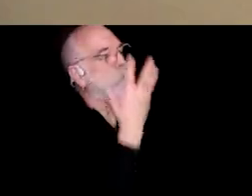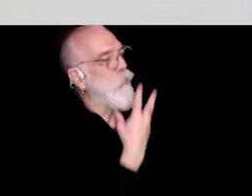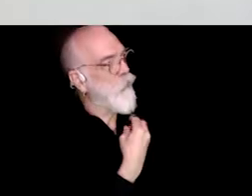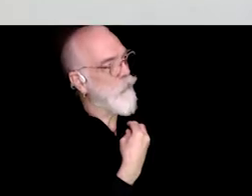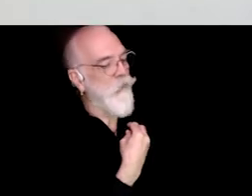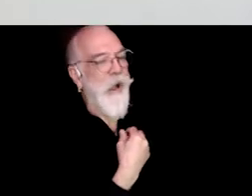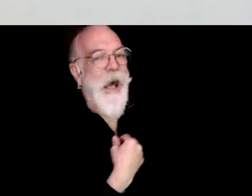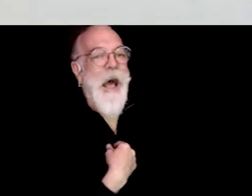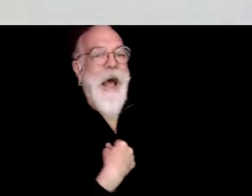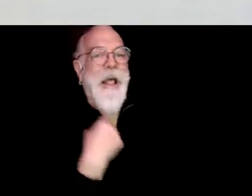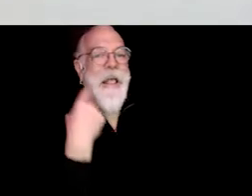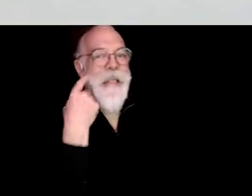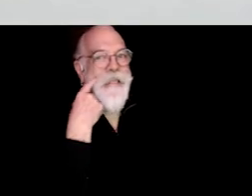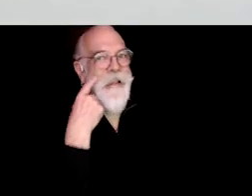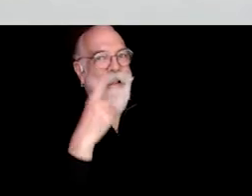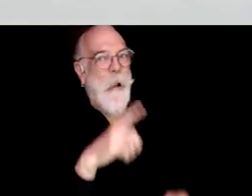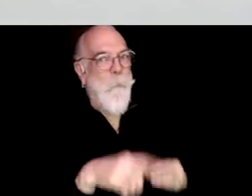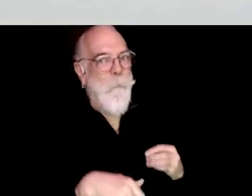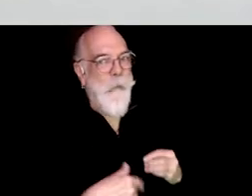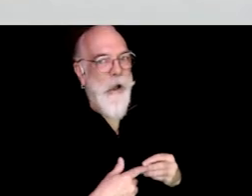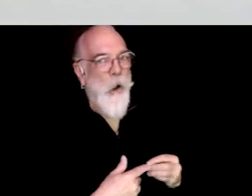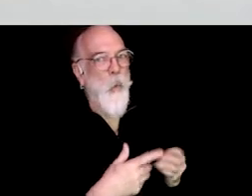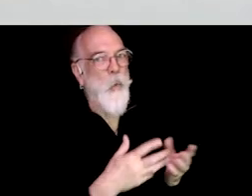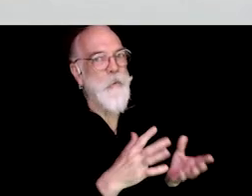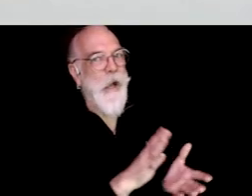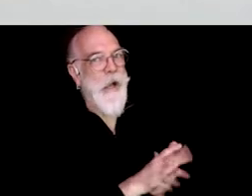That's beautiful. I think about,